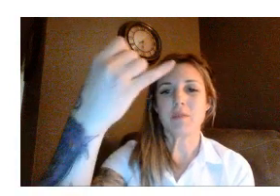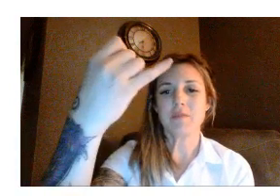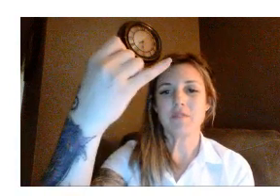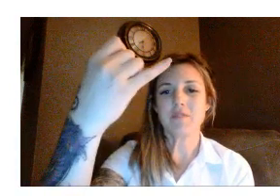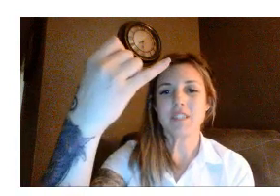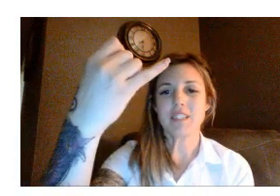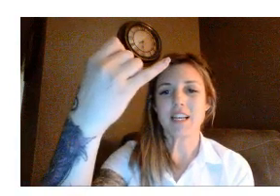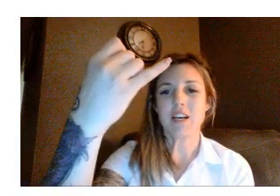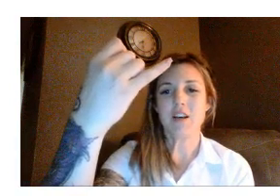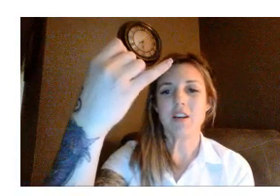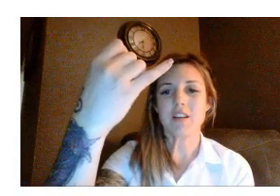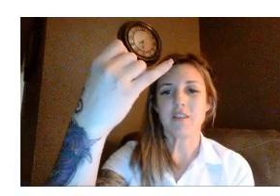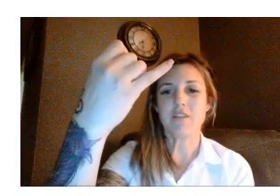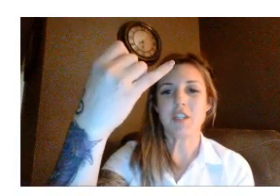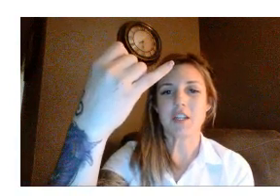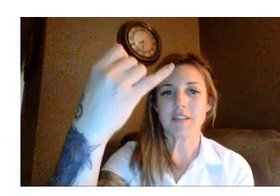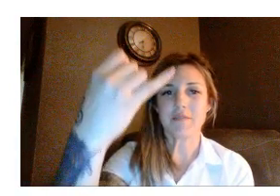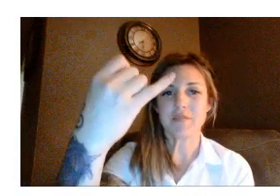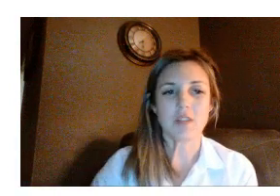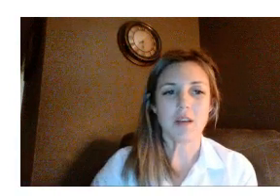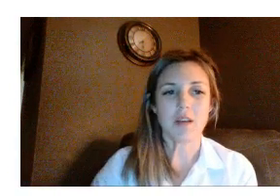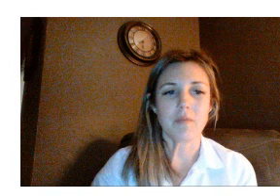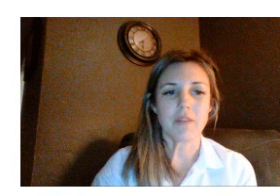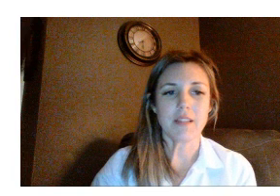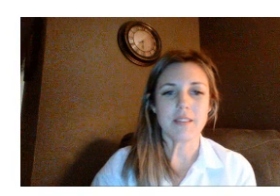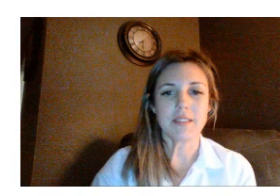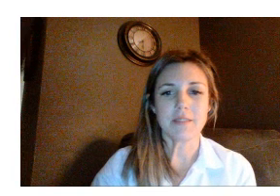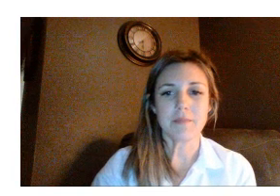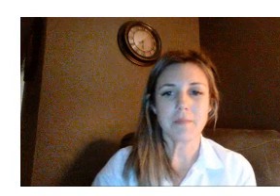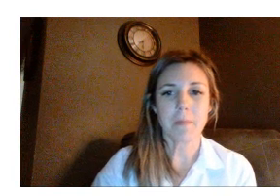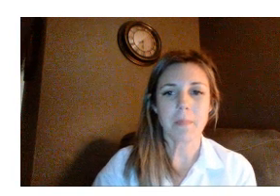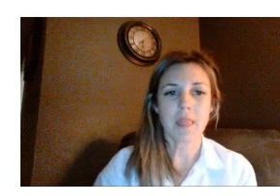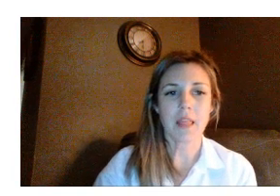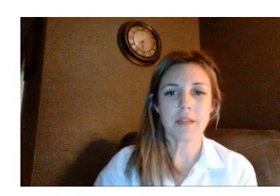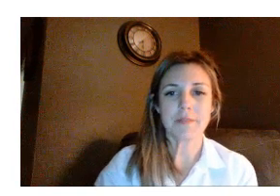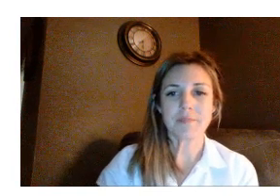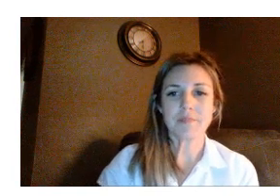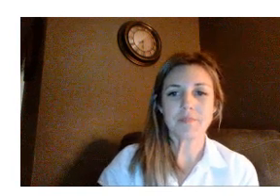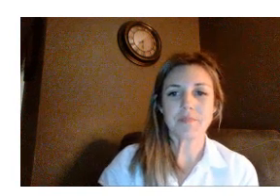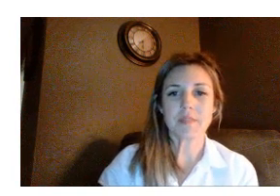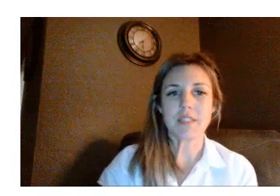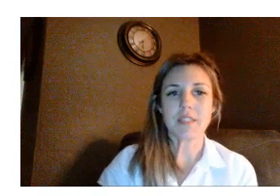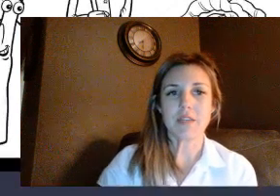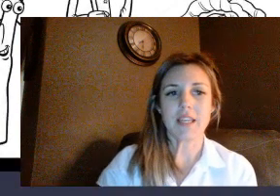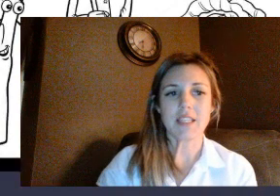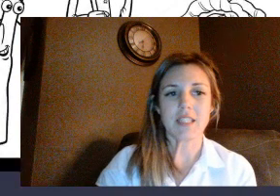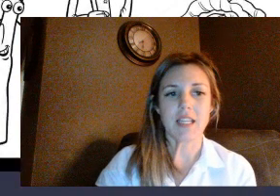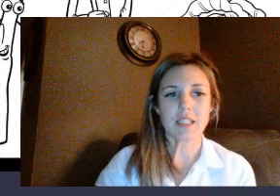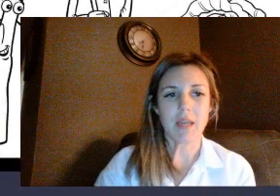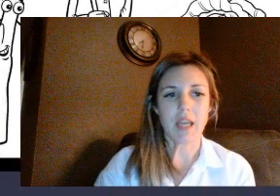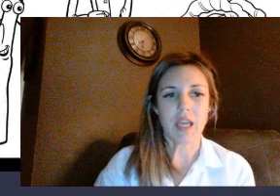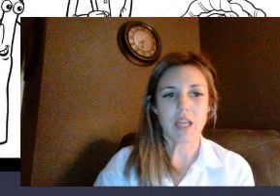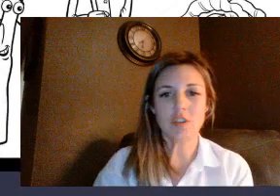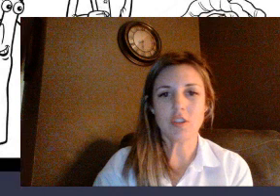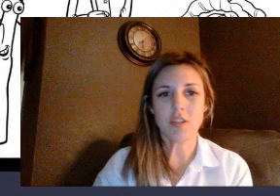Let's see if we can get to the next page. And here, I want to know if you can help me find the